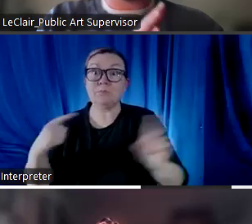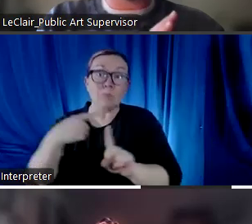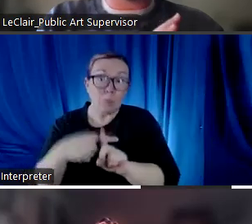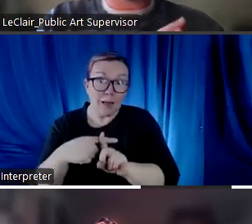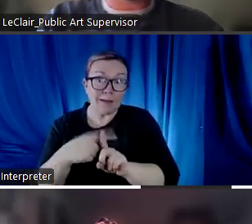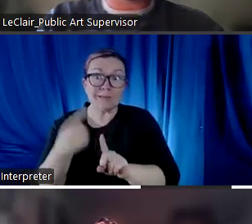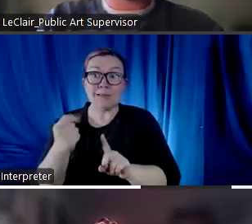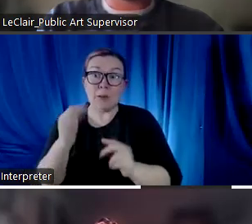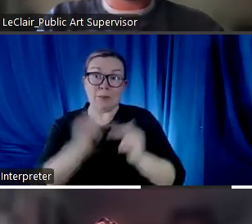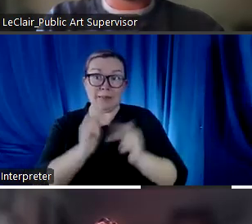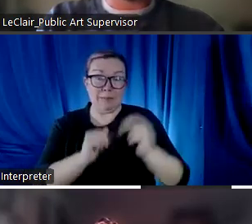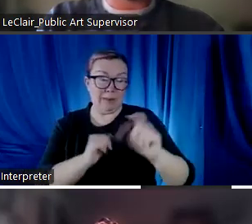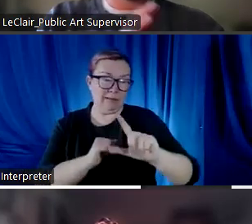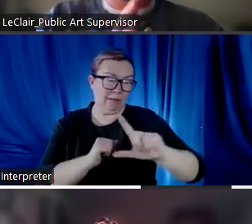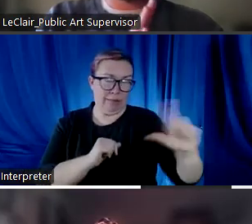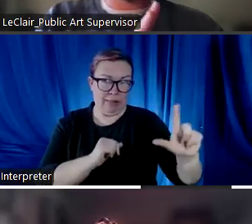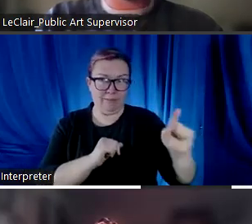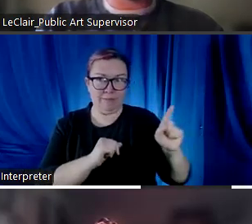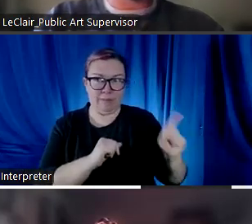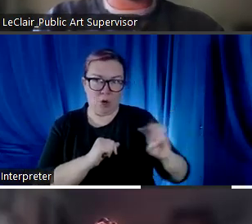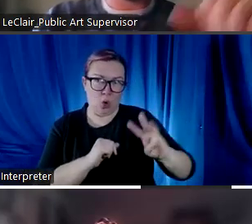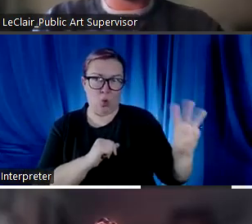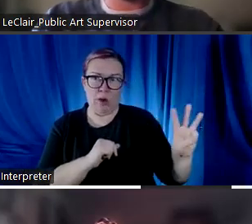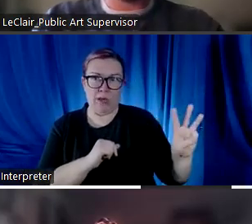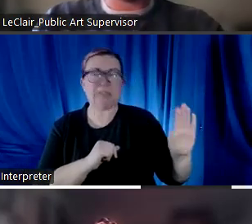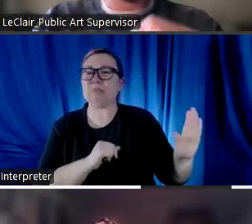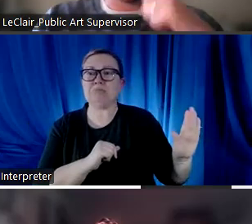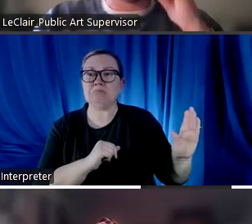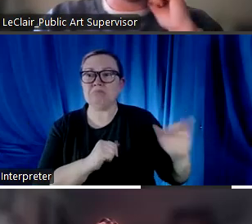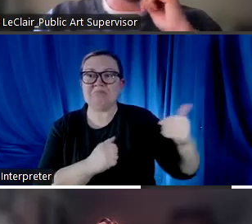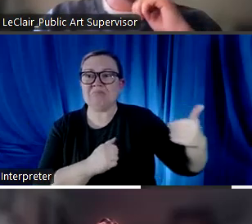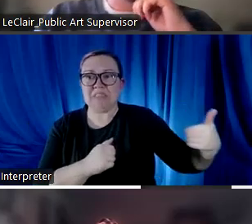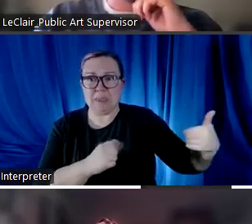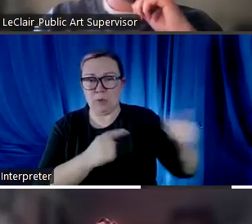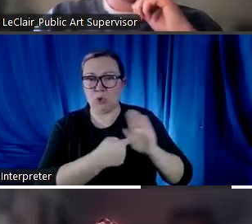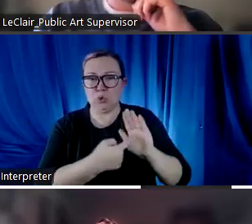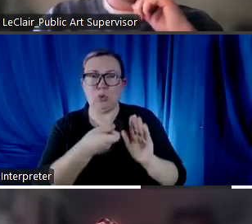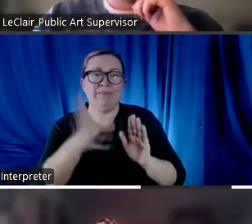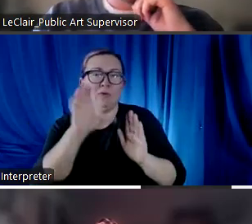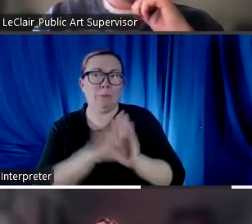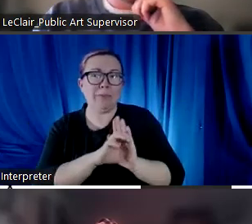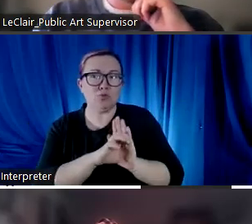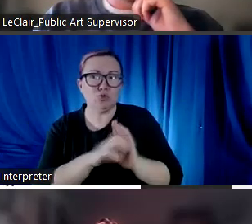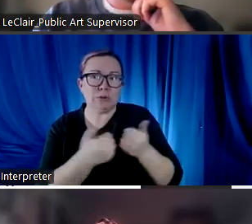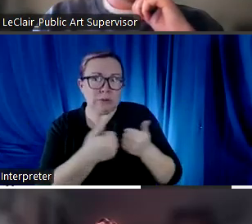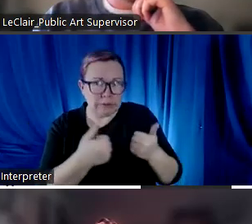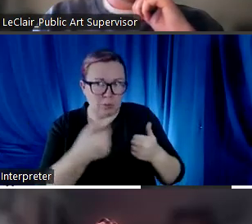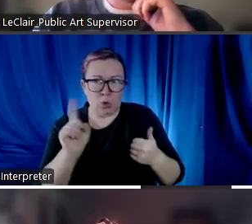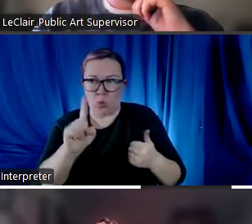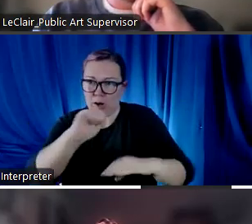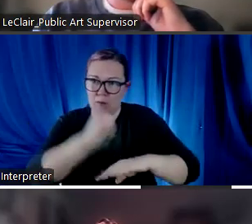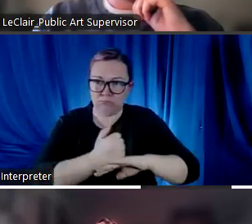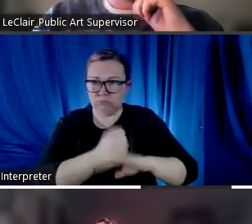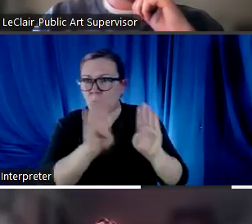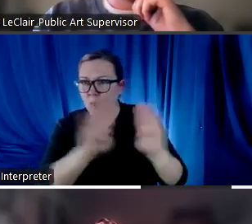west, closer to Shute Park, won't be addressed by the mural, and I'll show that in a couple diagrams here. Let's see, I